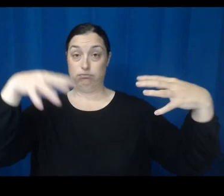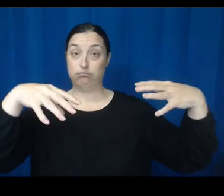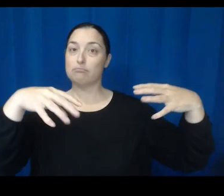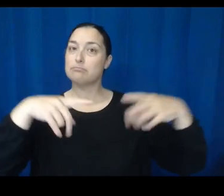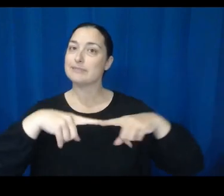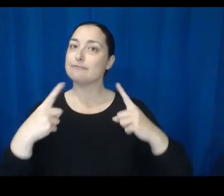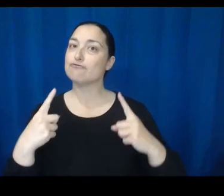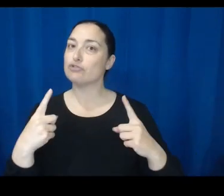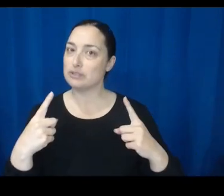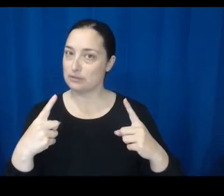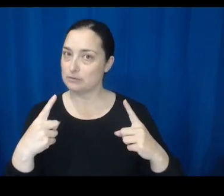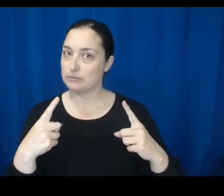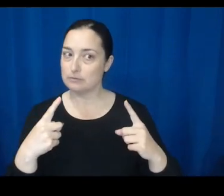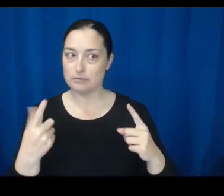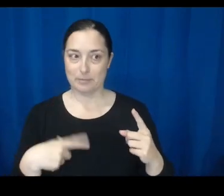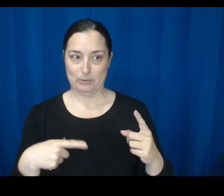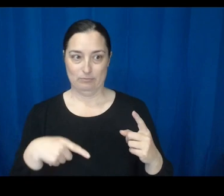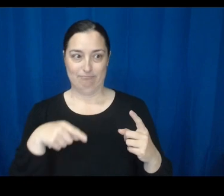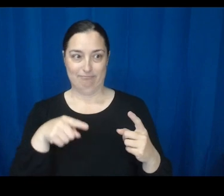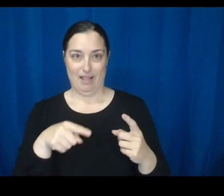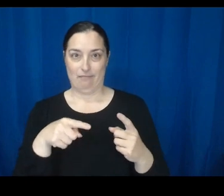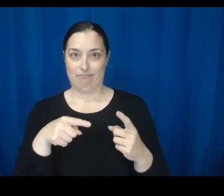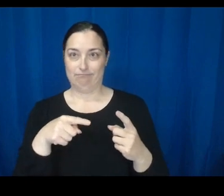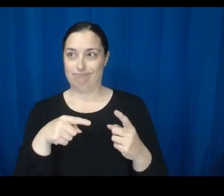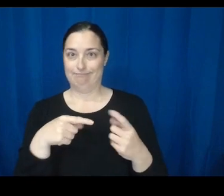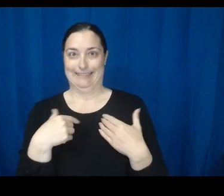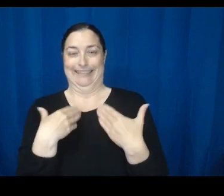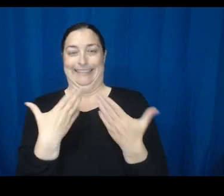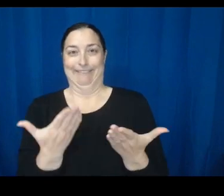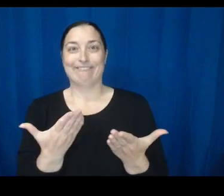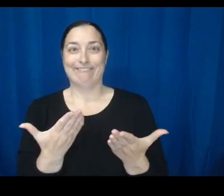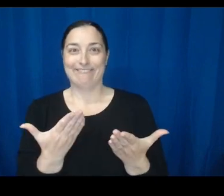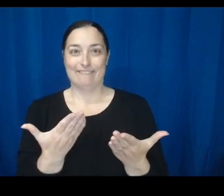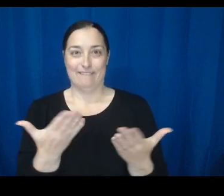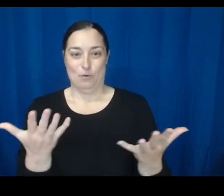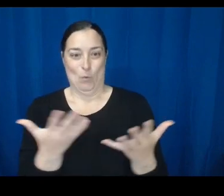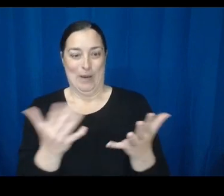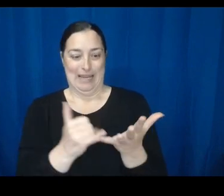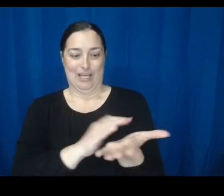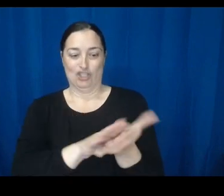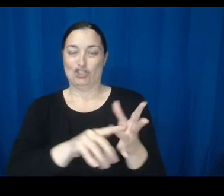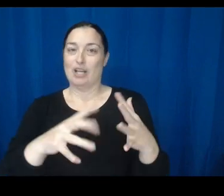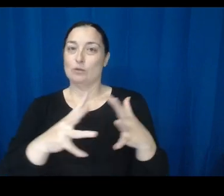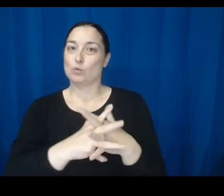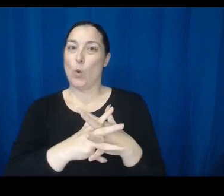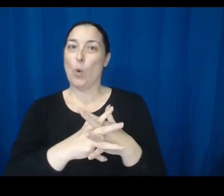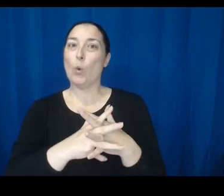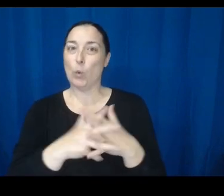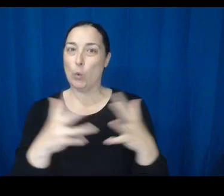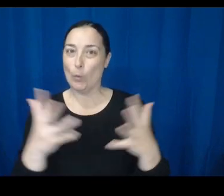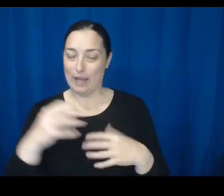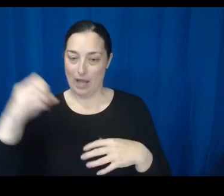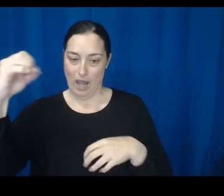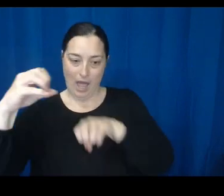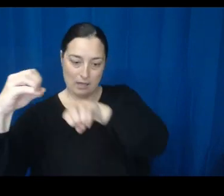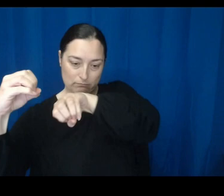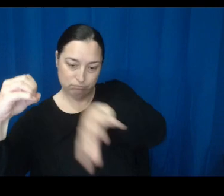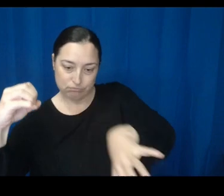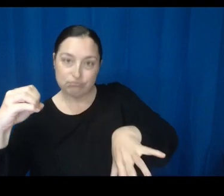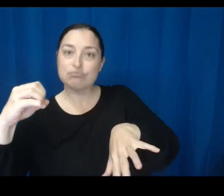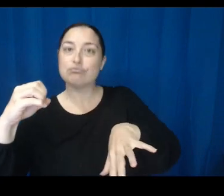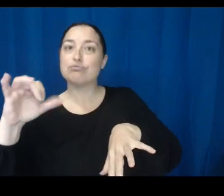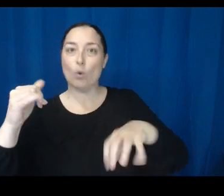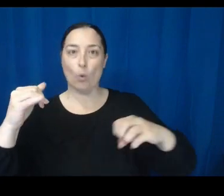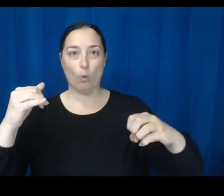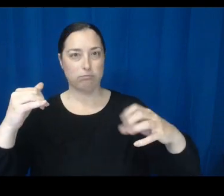they will all determine the way the cast shadow works, as well as the way the light informs the